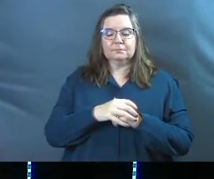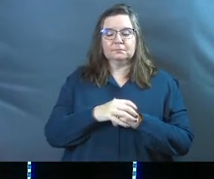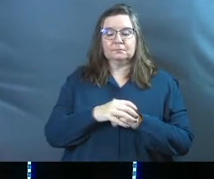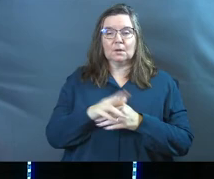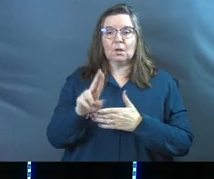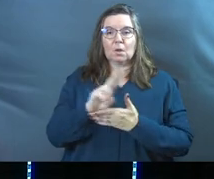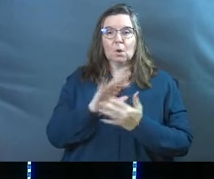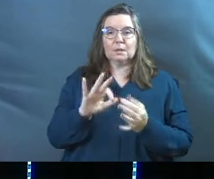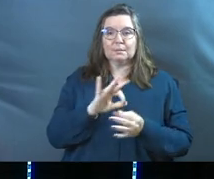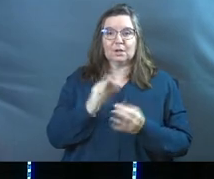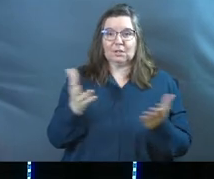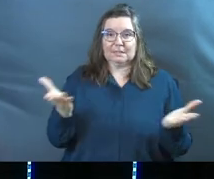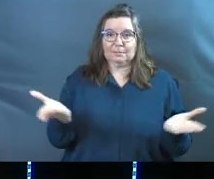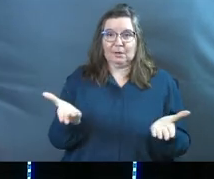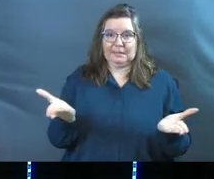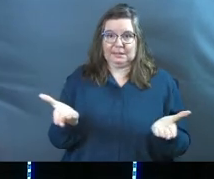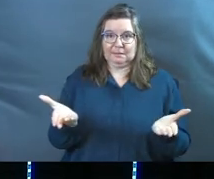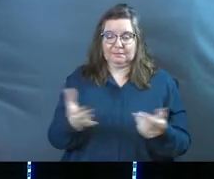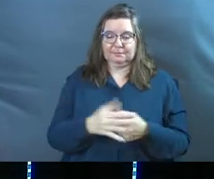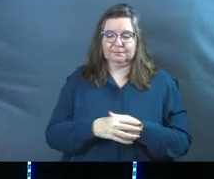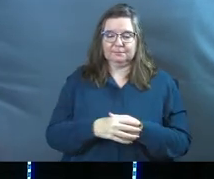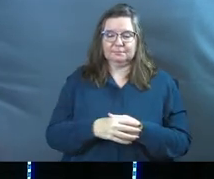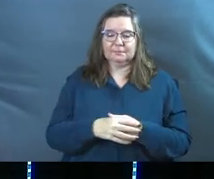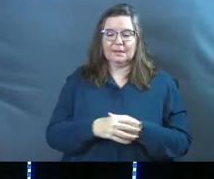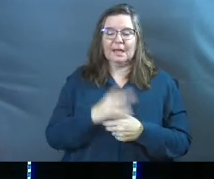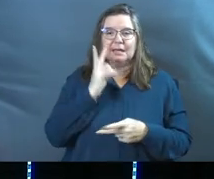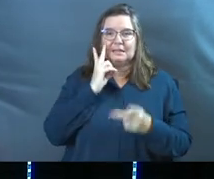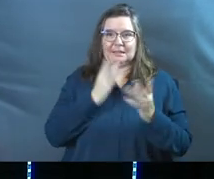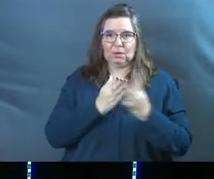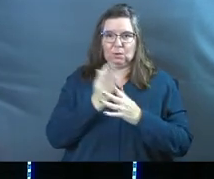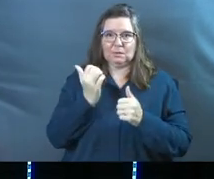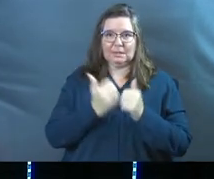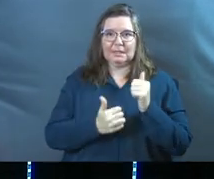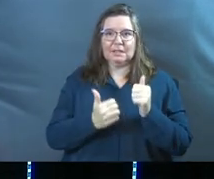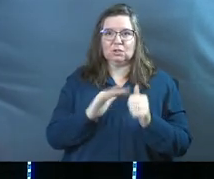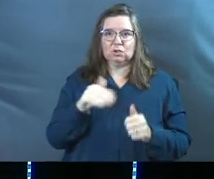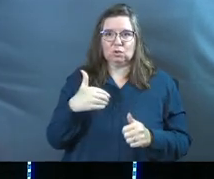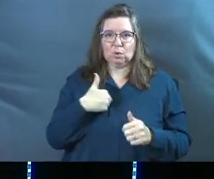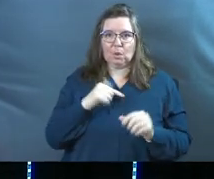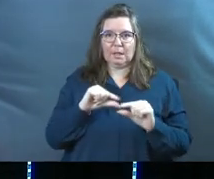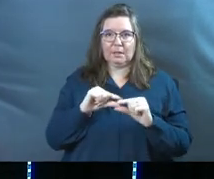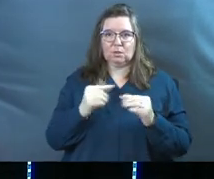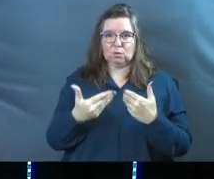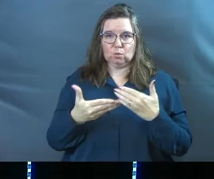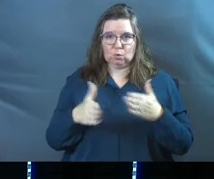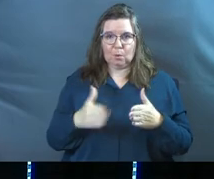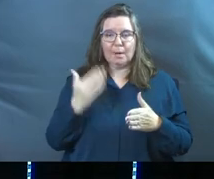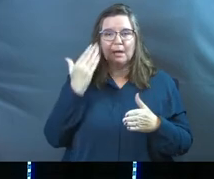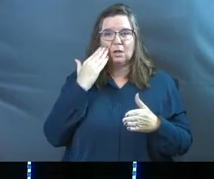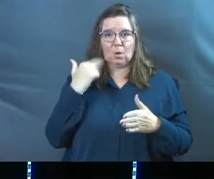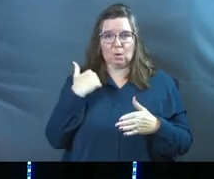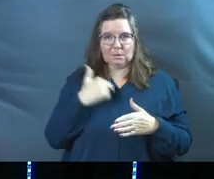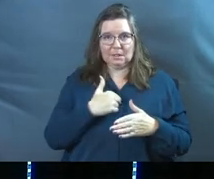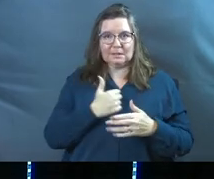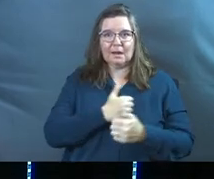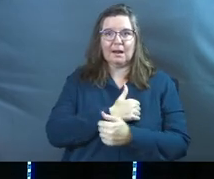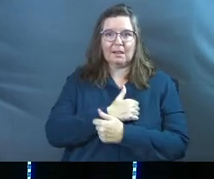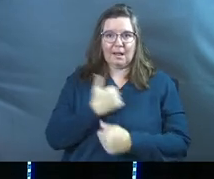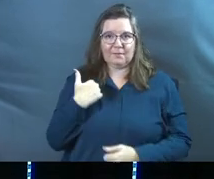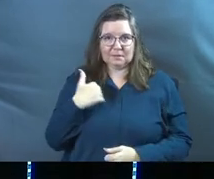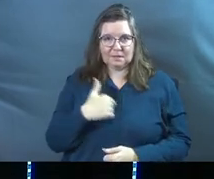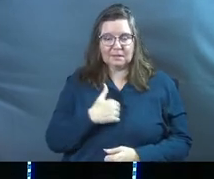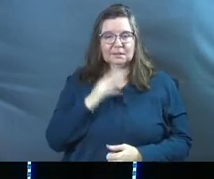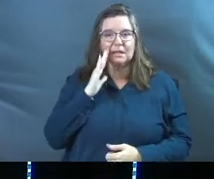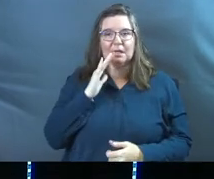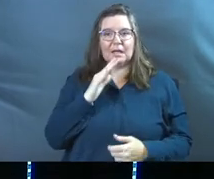the Holy Spirit is present and he can see through to every single soul in this room, and he knows us and he loves us,